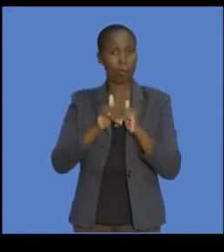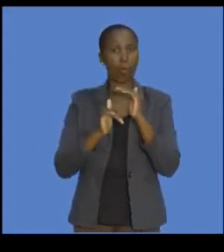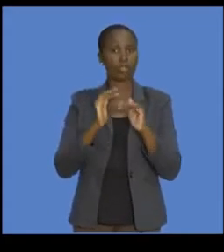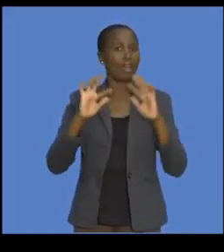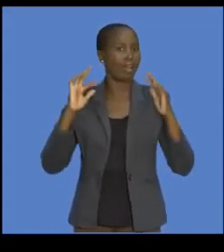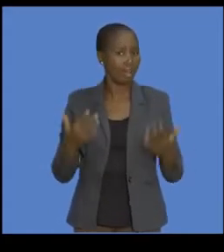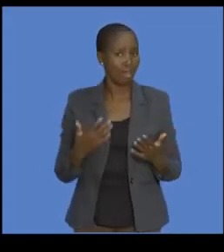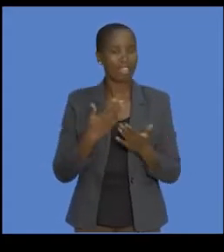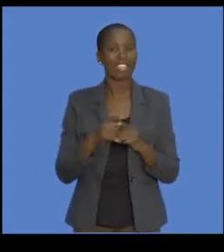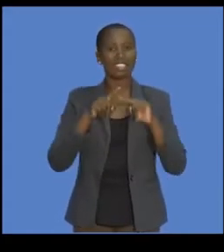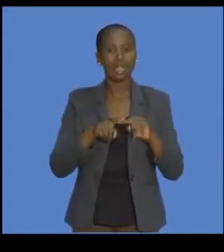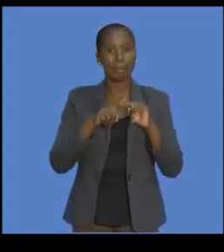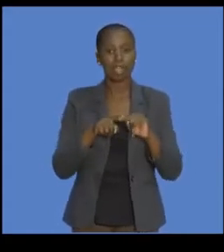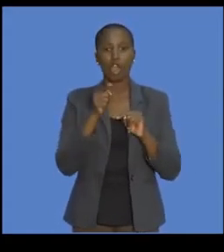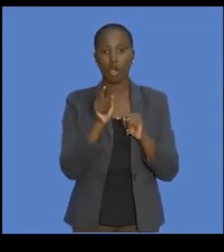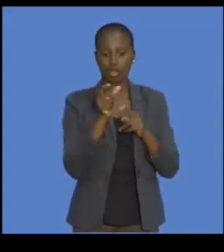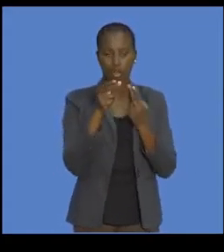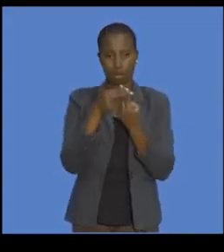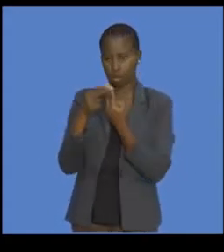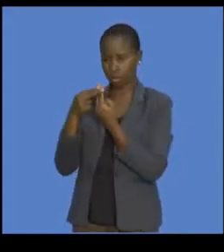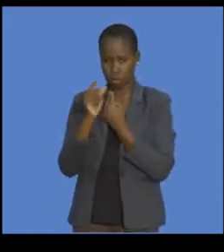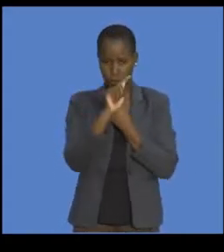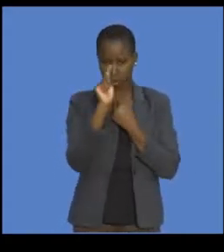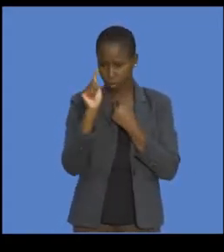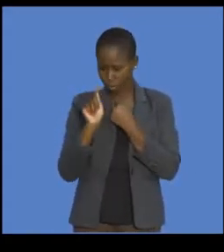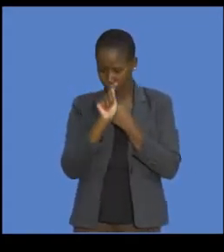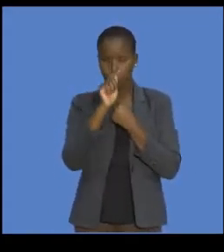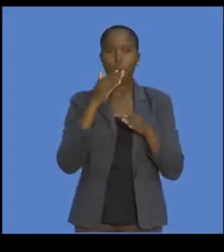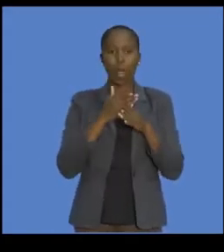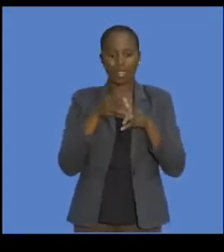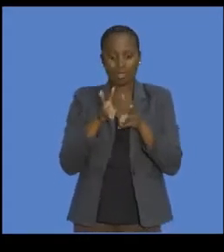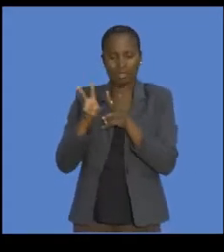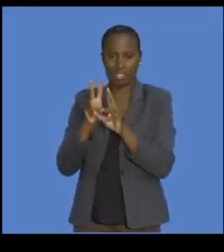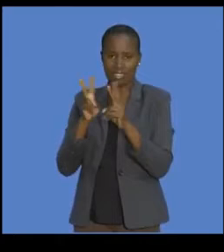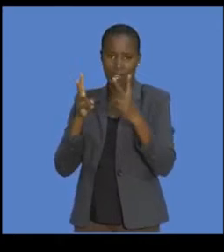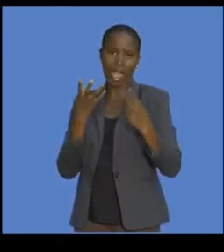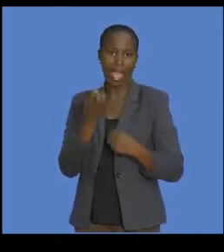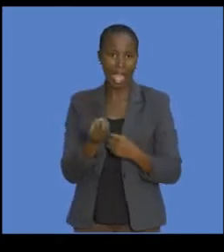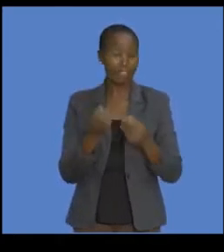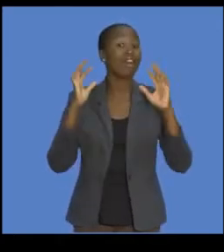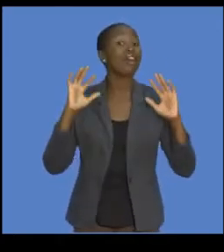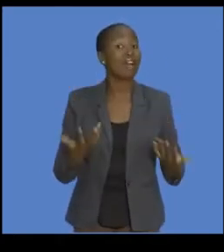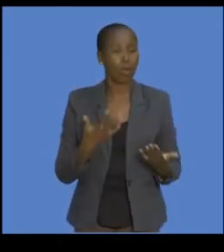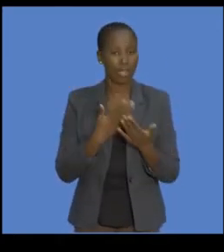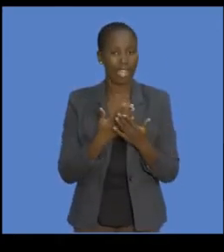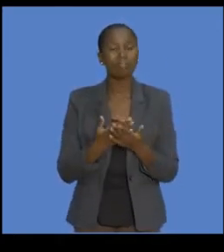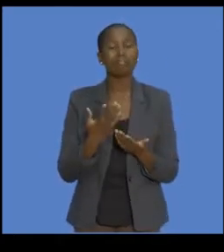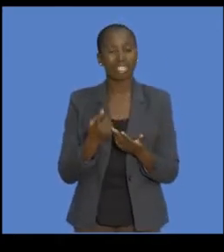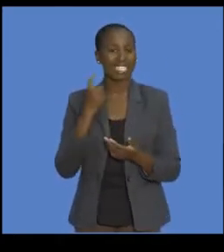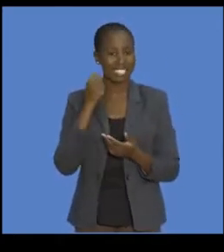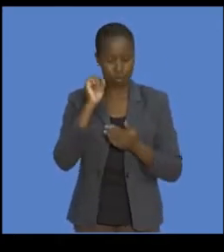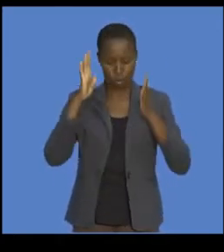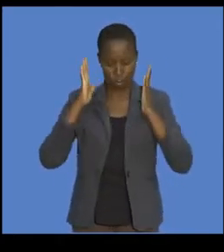units working in a particular sequence to balance and give in response